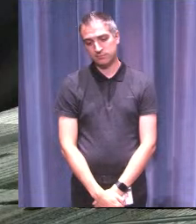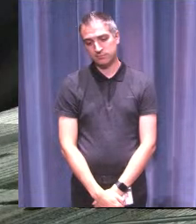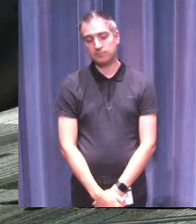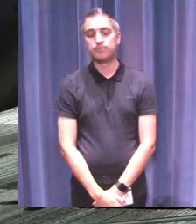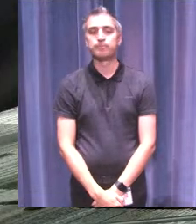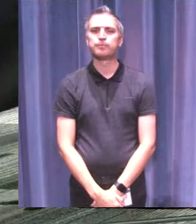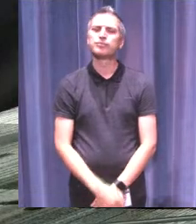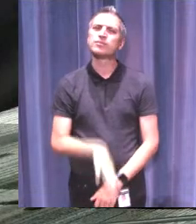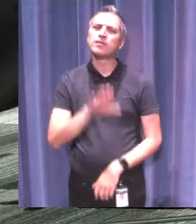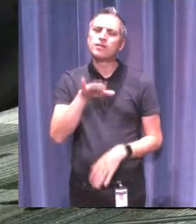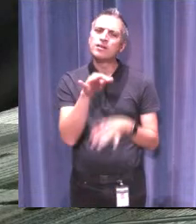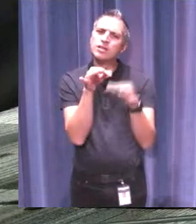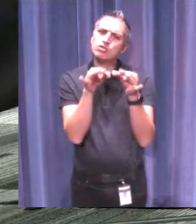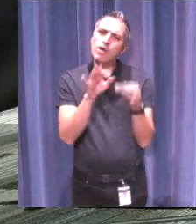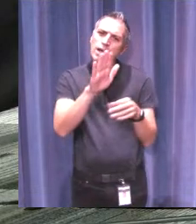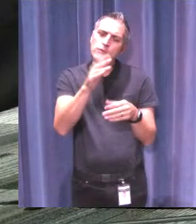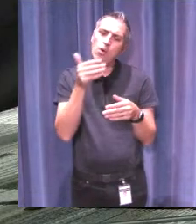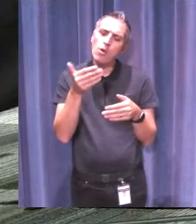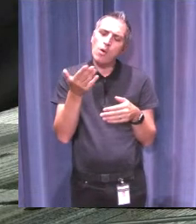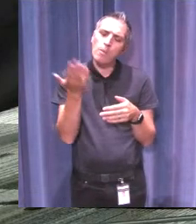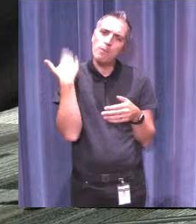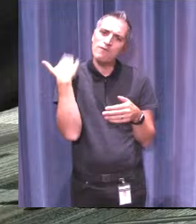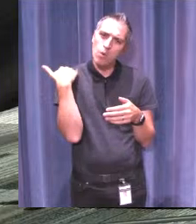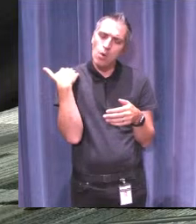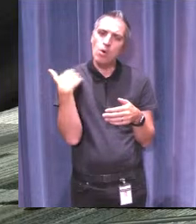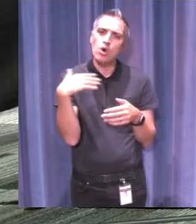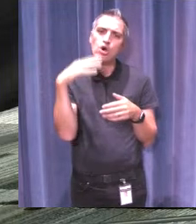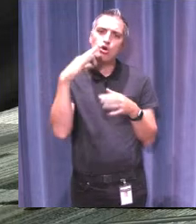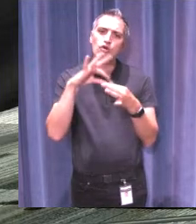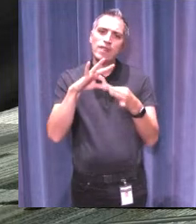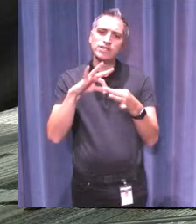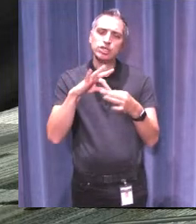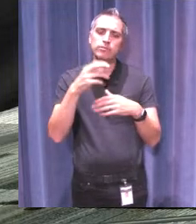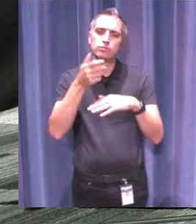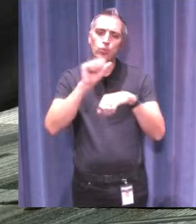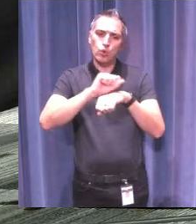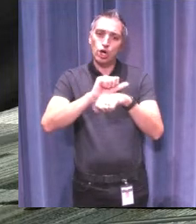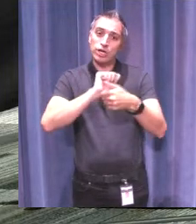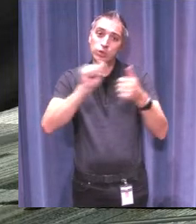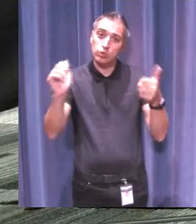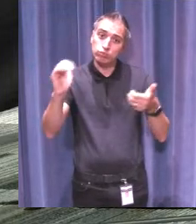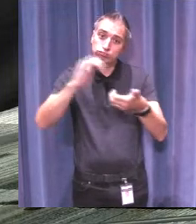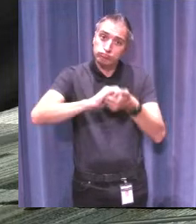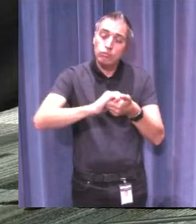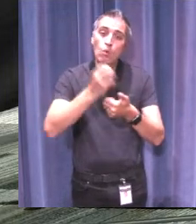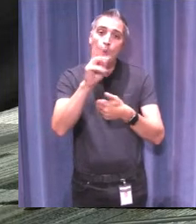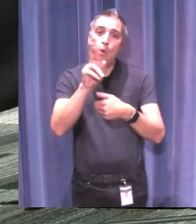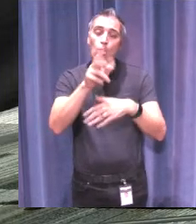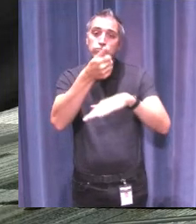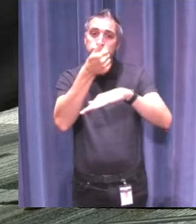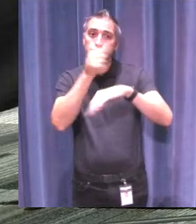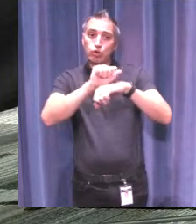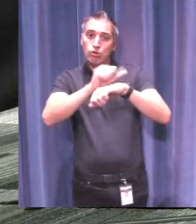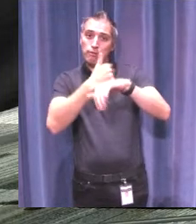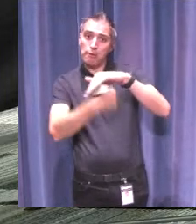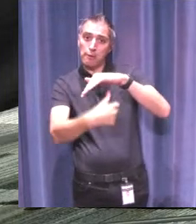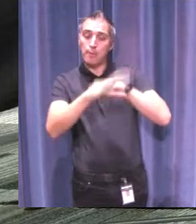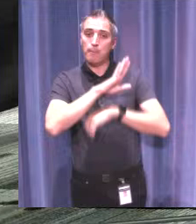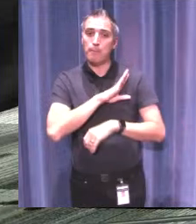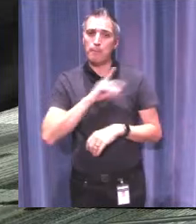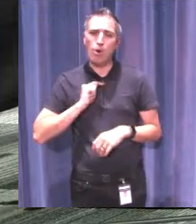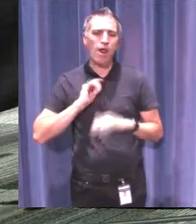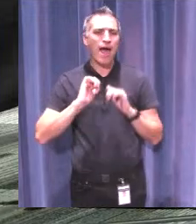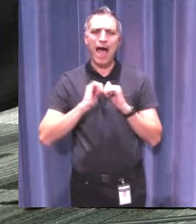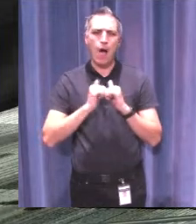Describe your prior relationship working with or reporting to a board. What are some of the key things you would do to build a strong working relationship with the